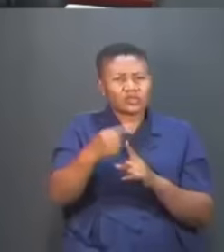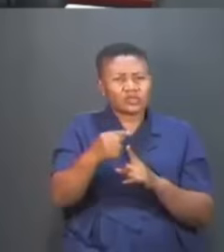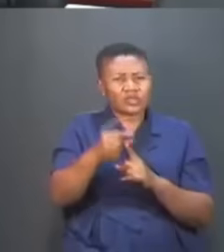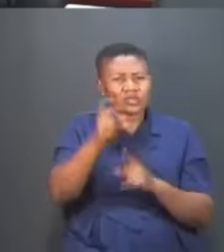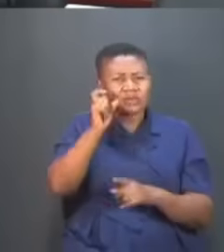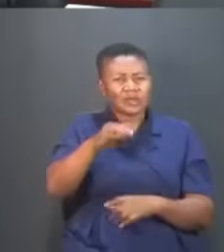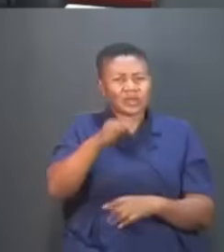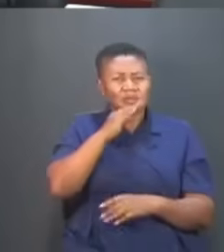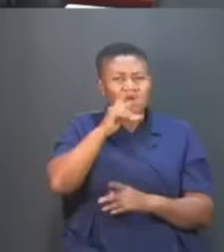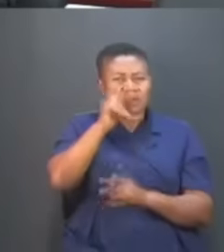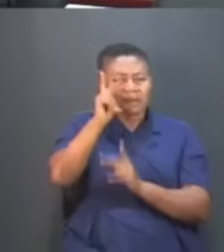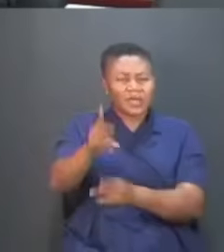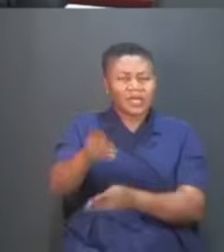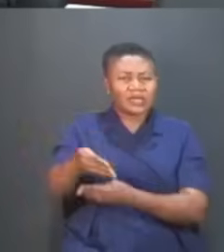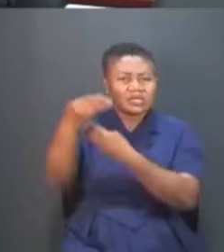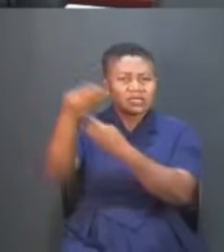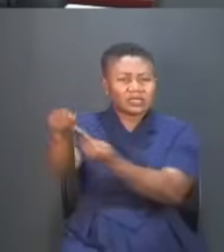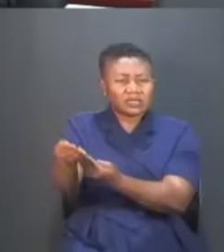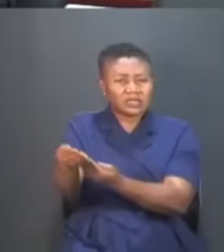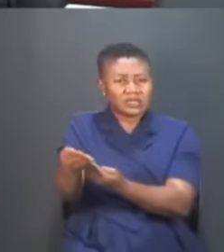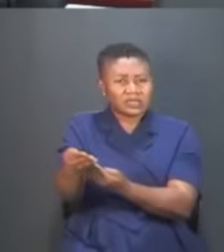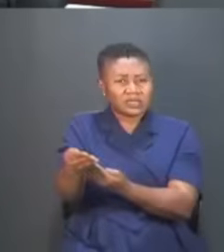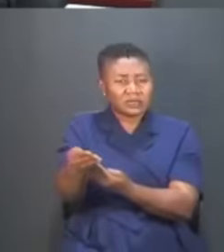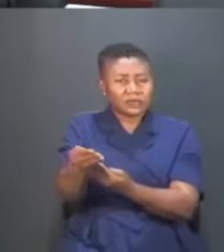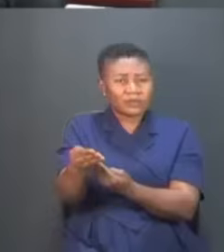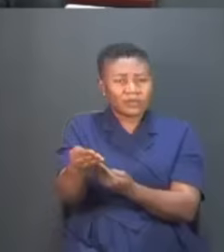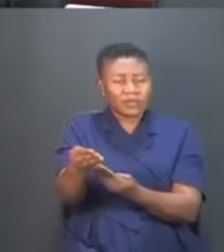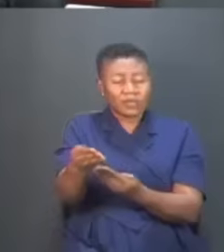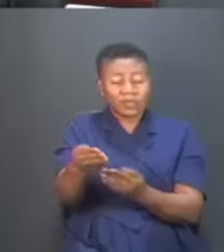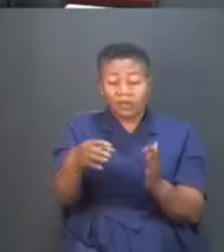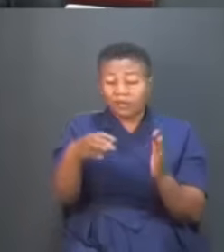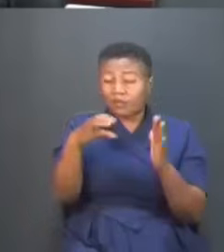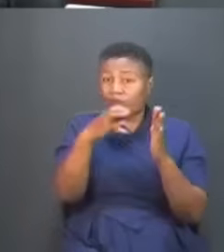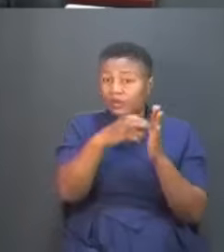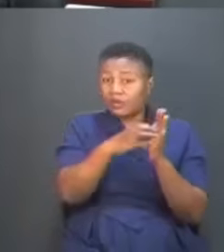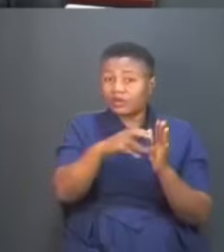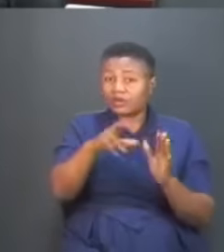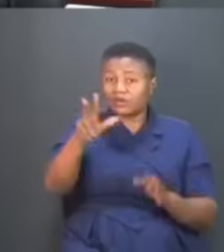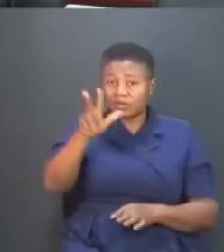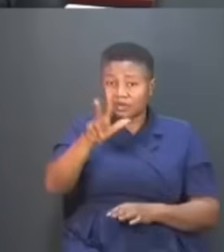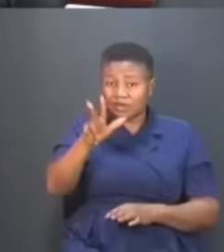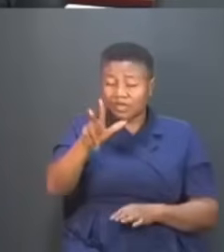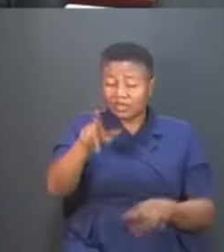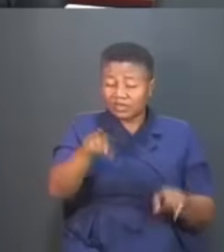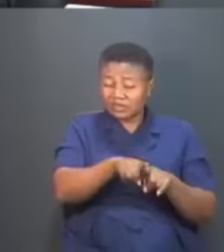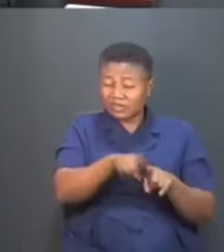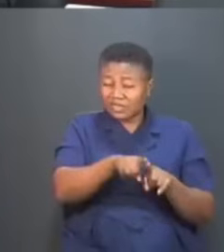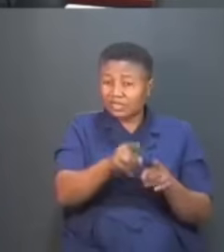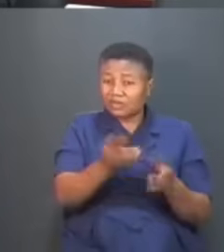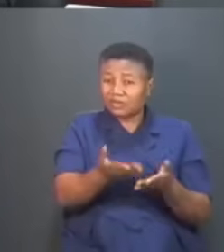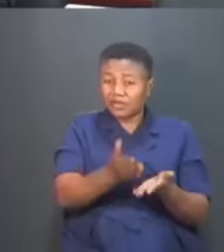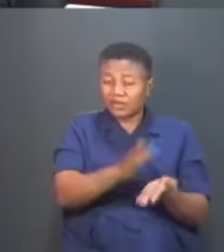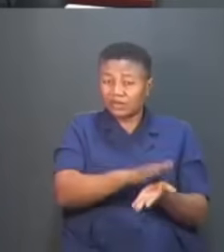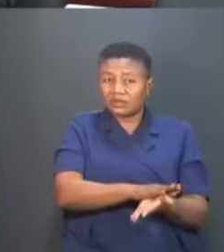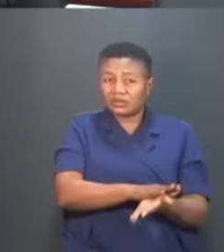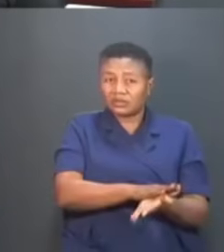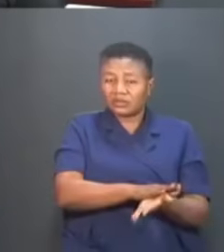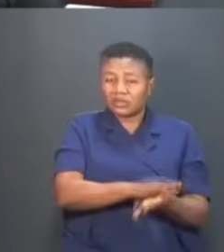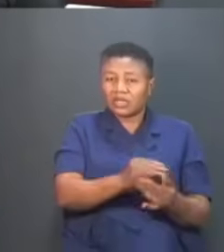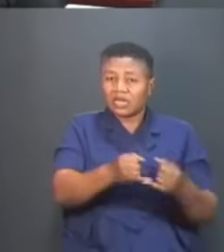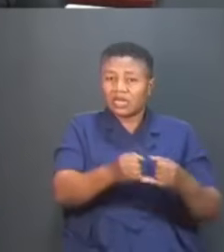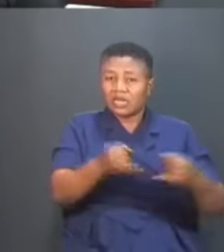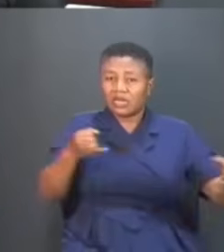Speaker, I take motivation from the fact that if you go to paragraph 3 of the same page, line